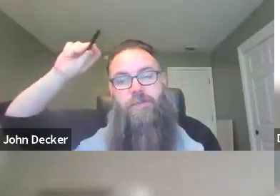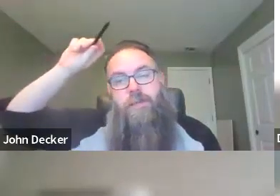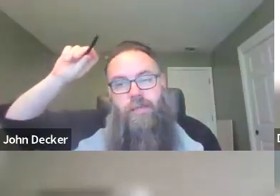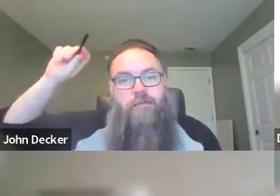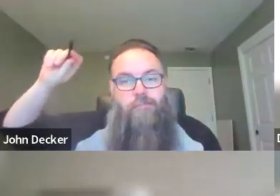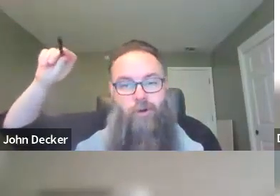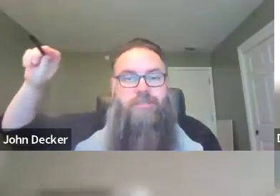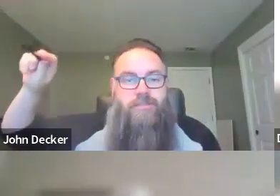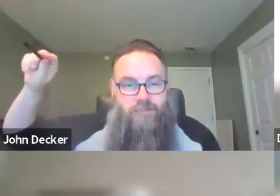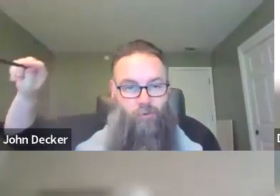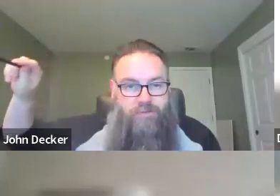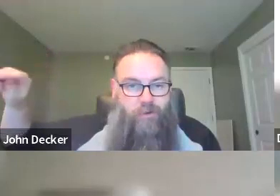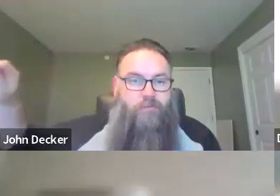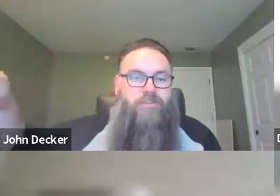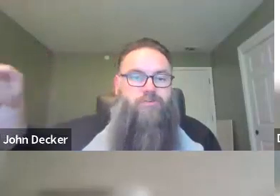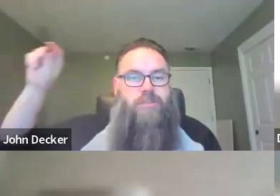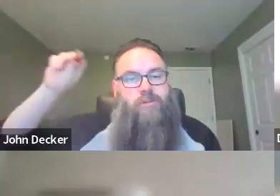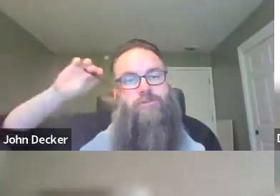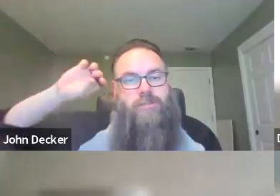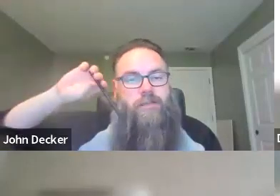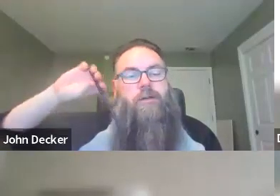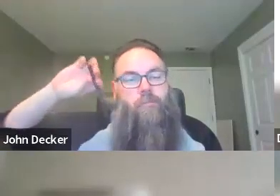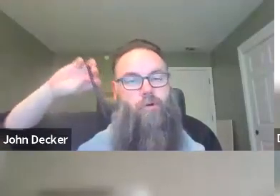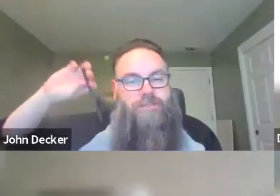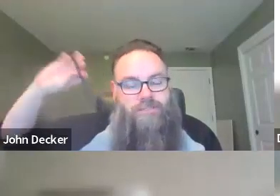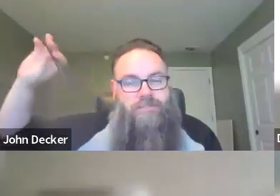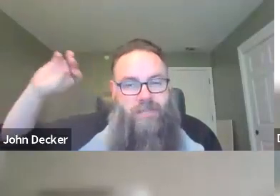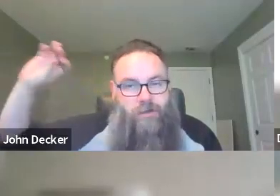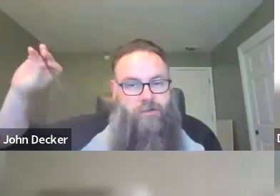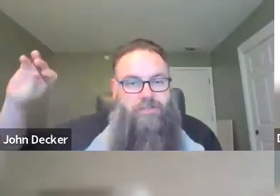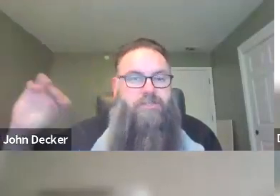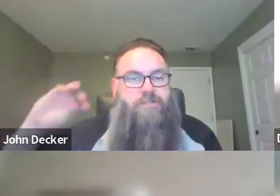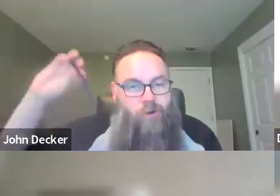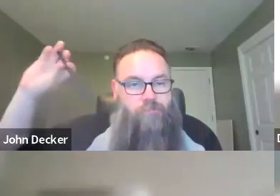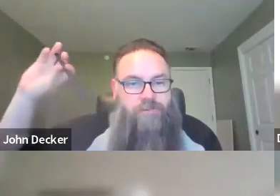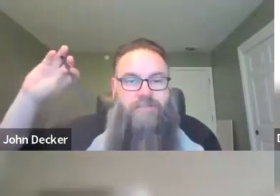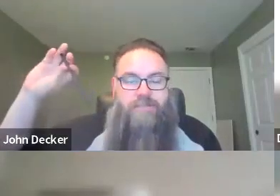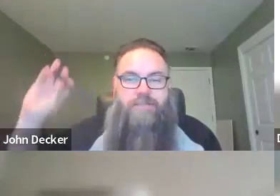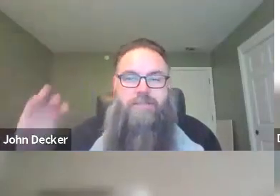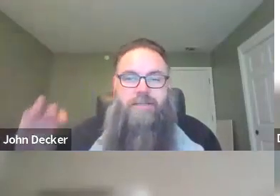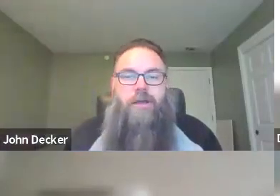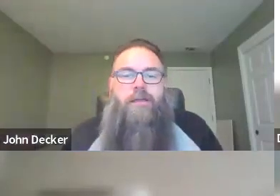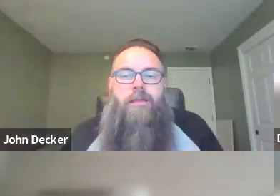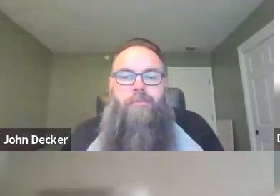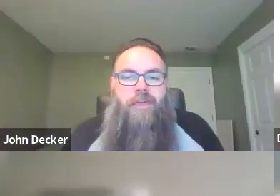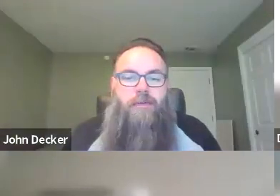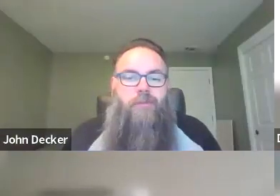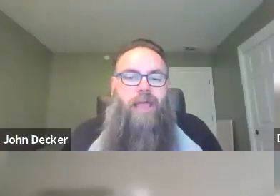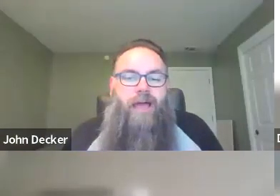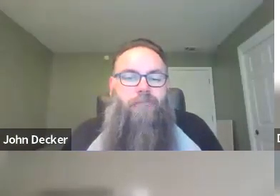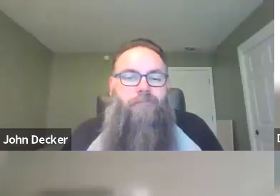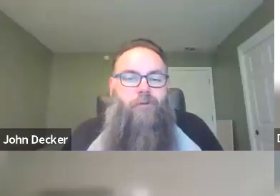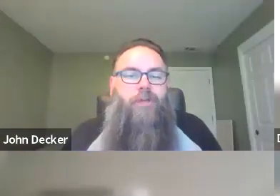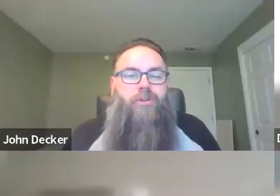of in-person supports for individuals that are using more assistive technology, smart home devices, etc., being able